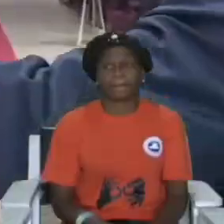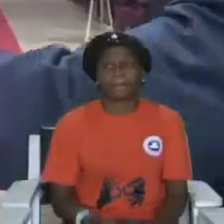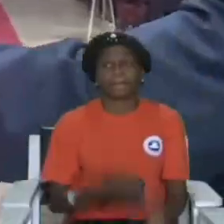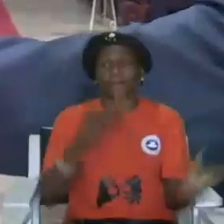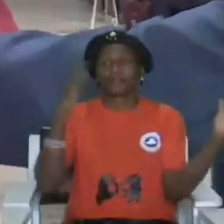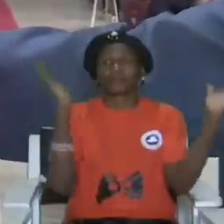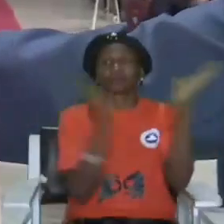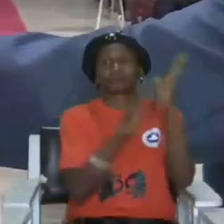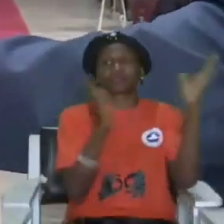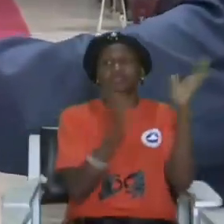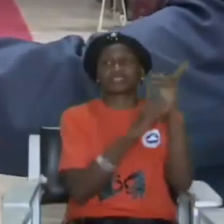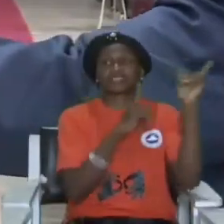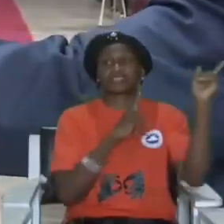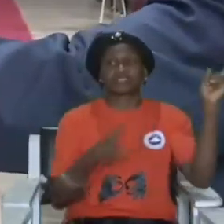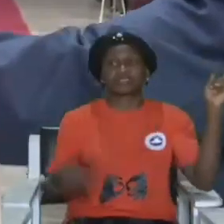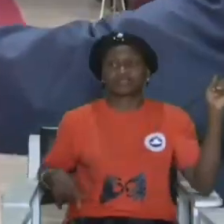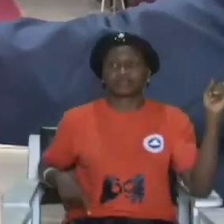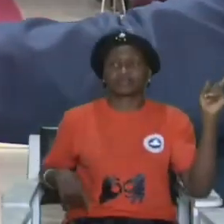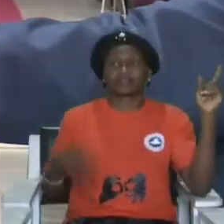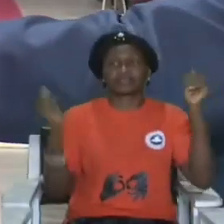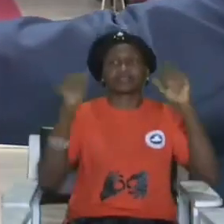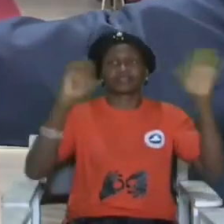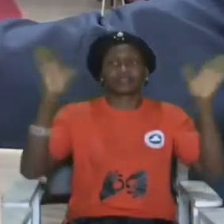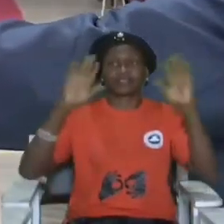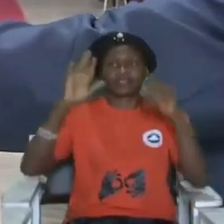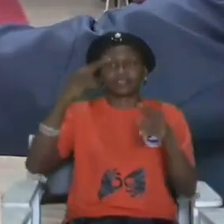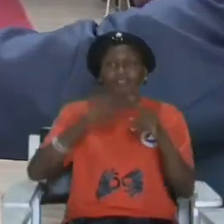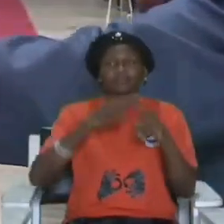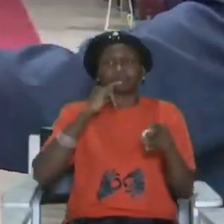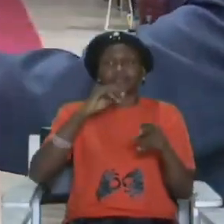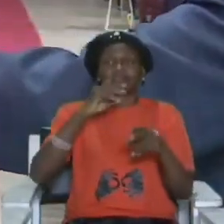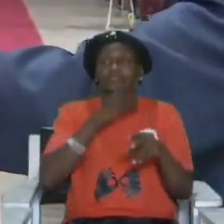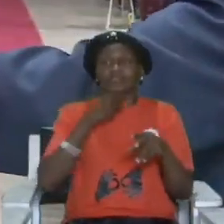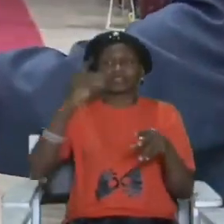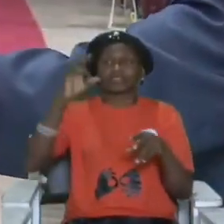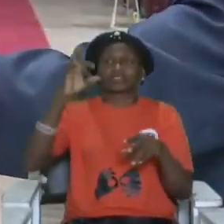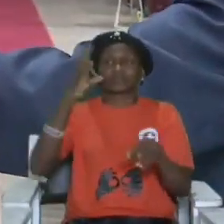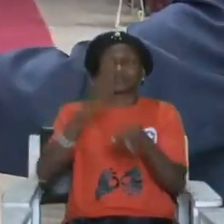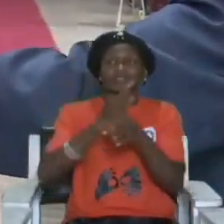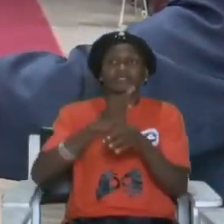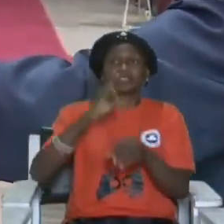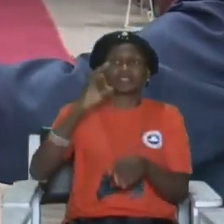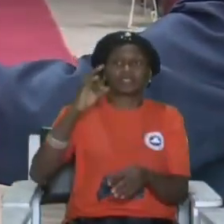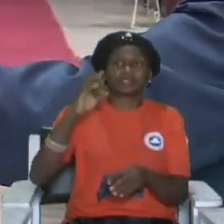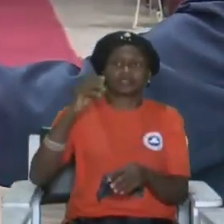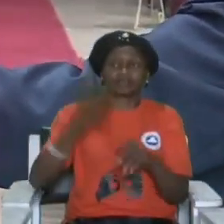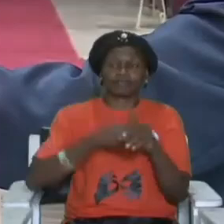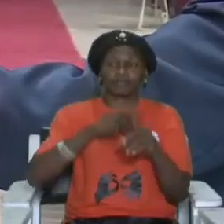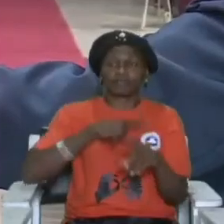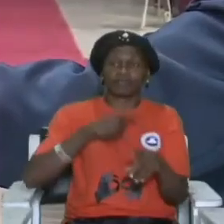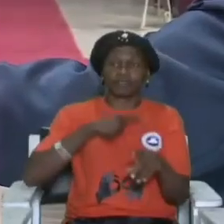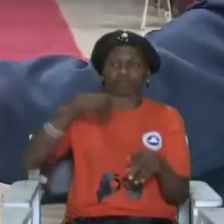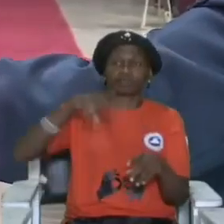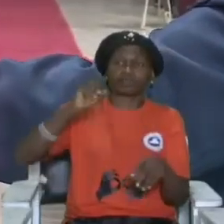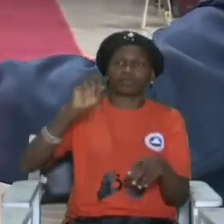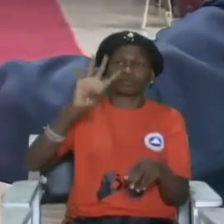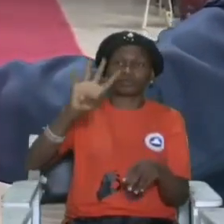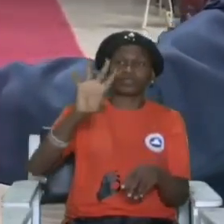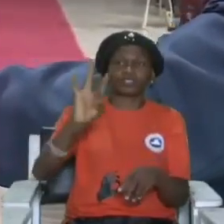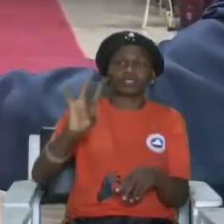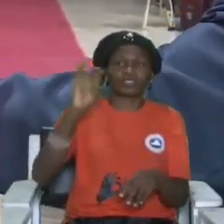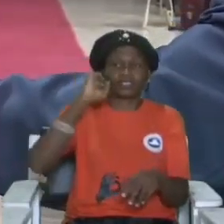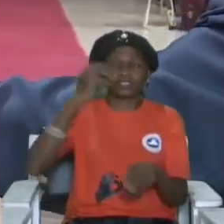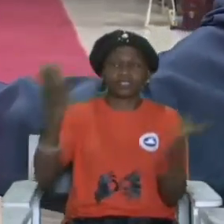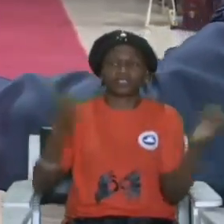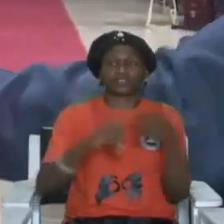Praise the Lord. Hallelujah. My name is Dickiness Faith Aladegbaye from Lagos Province 48. I'm here